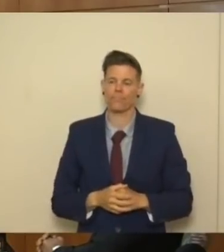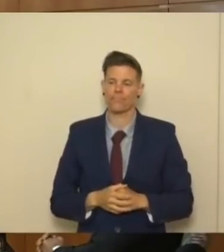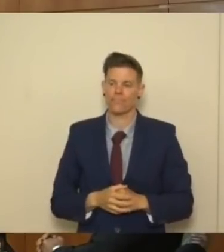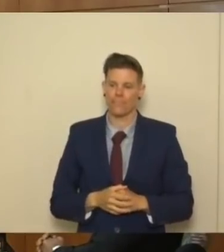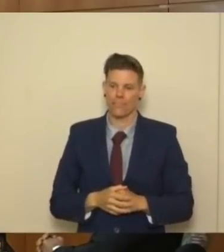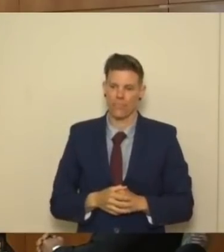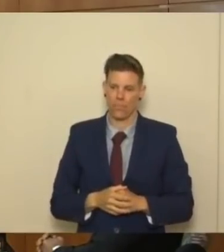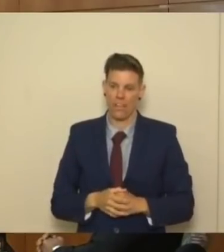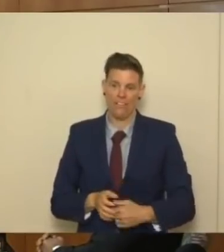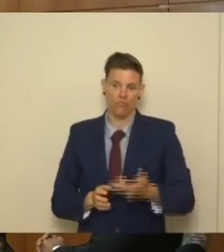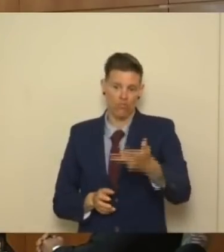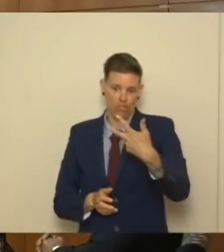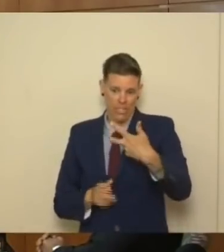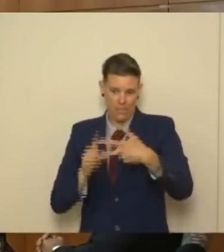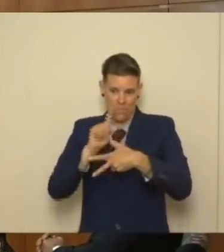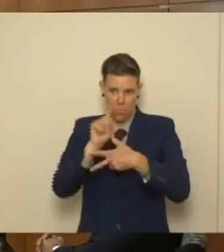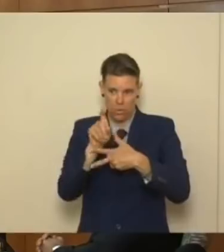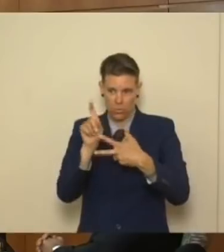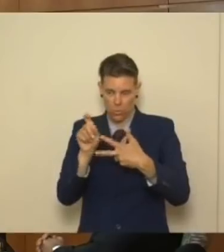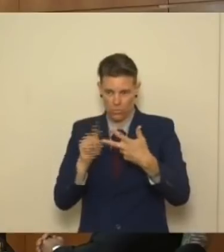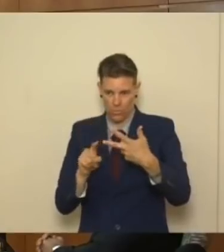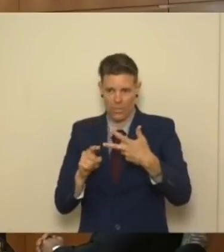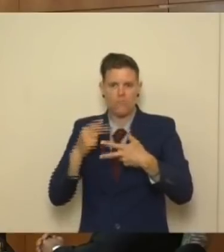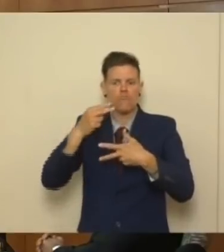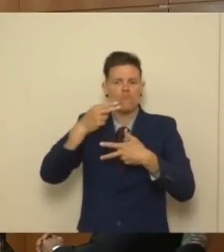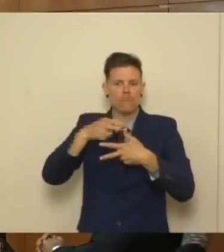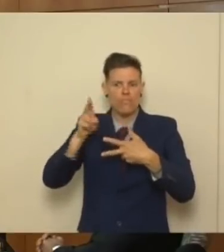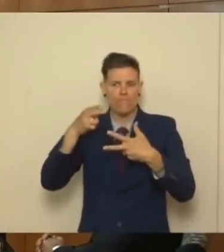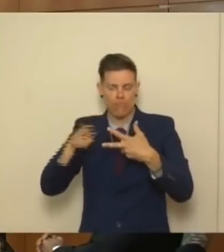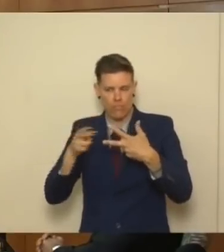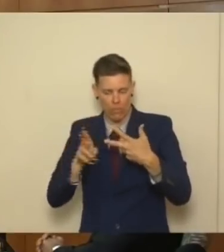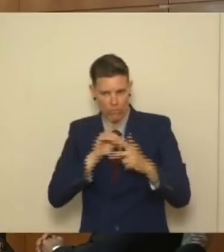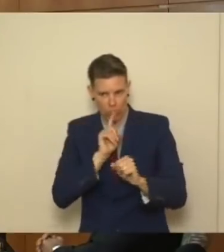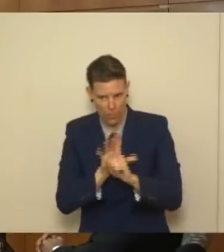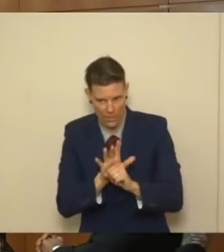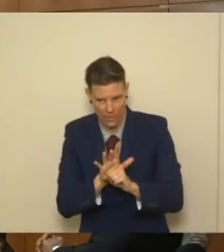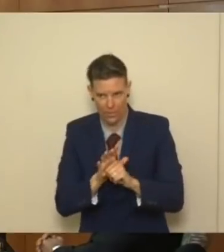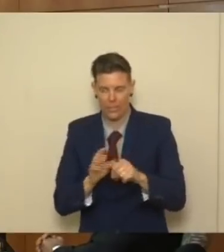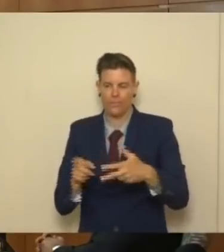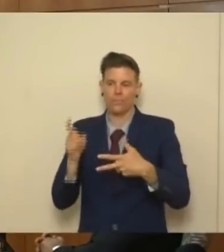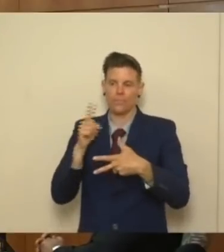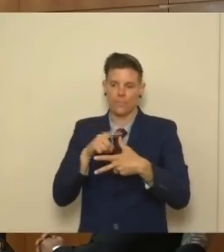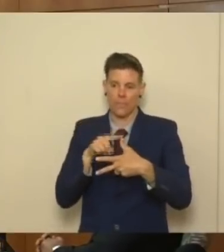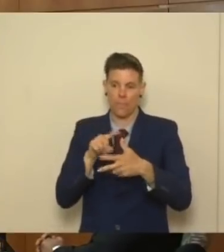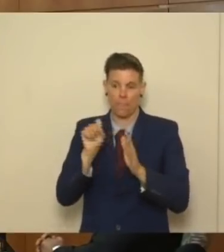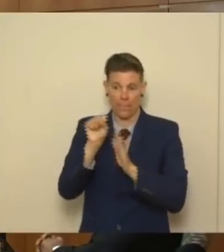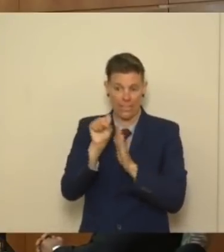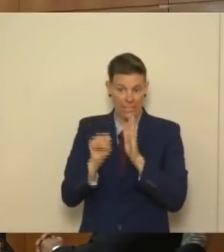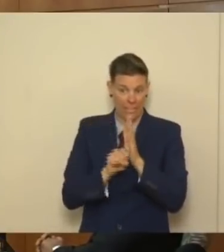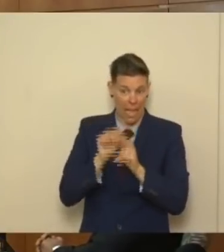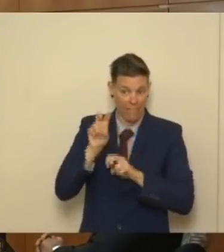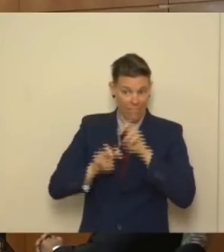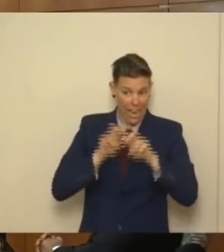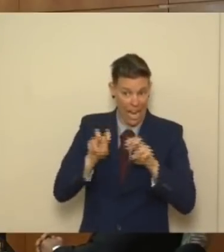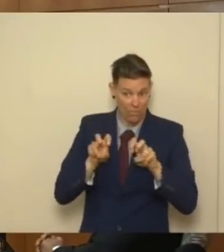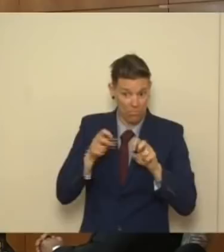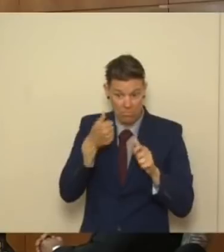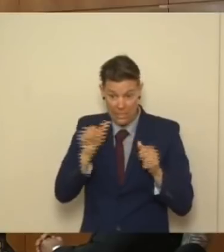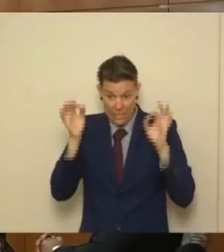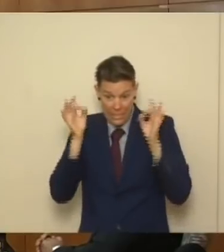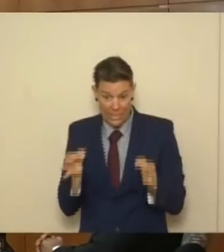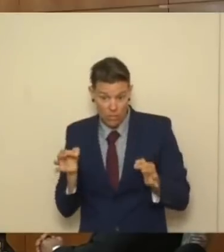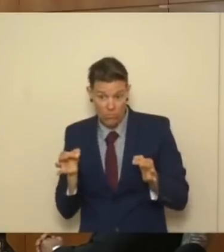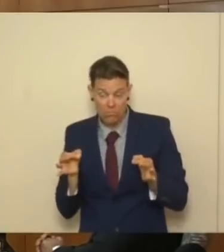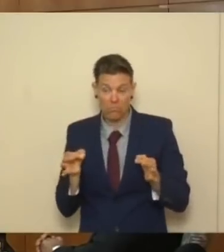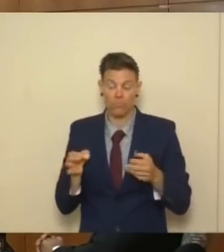them, I promise, are very quick. One of them, is anything going to happen with the state fair? Have any decisions been made about that yet? The second one,